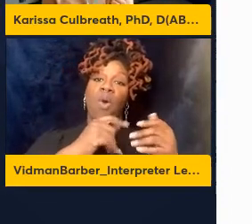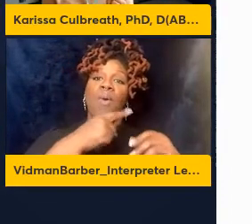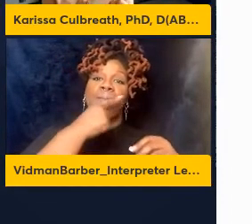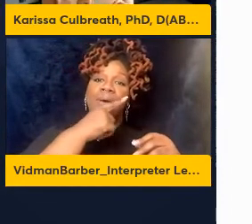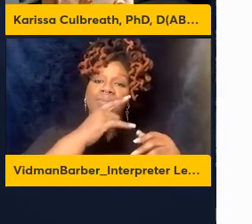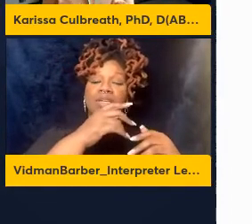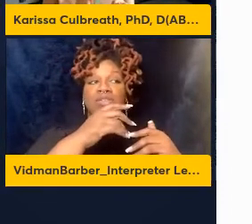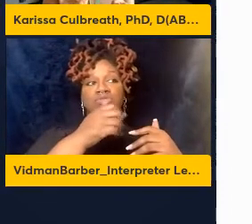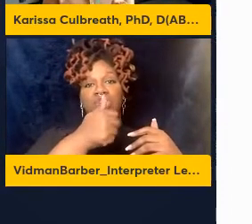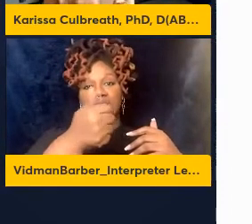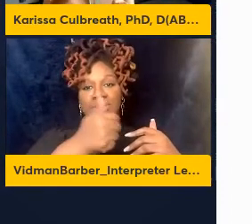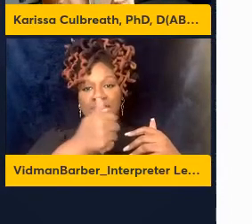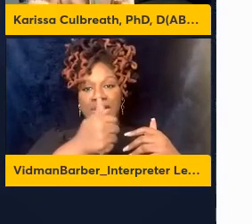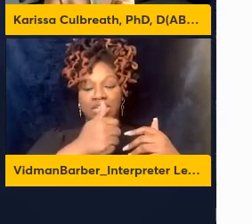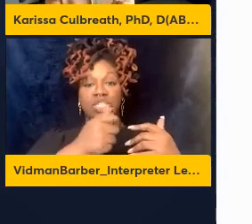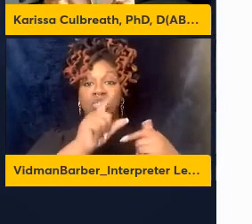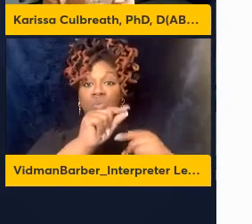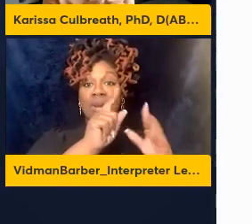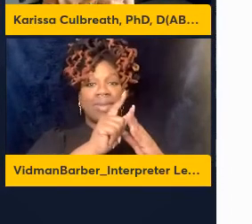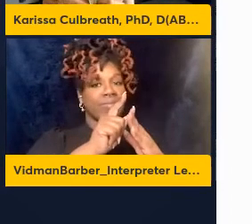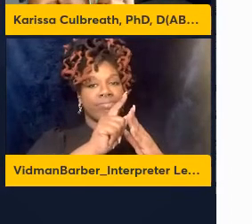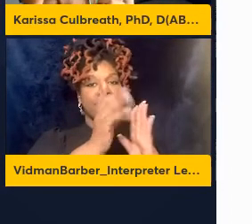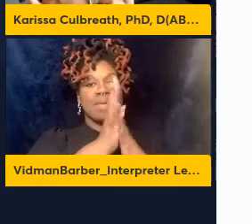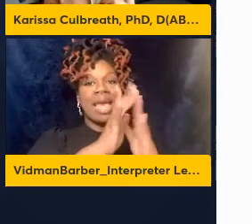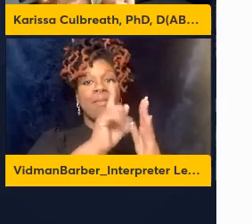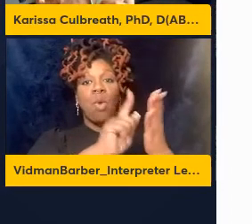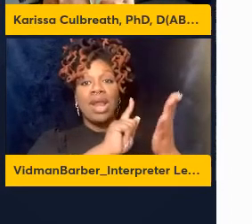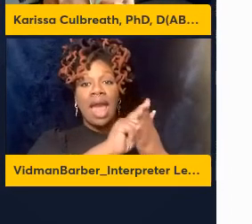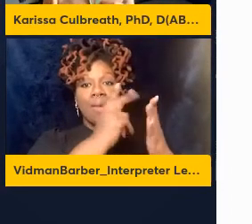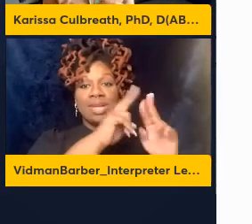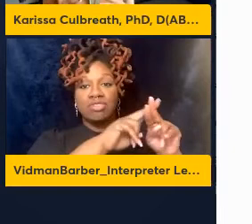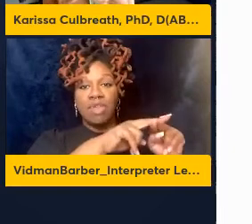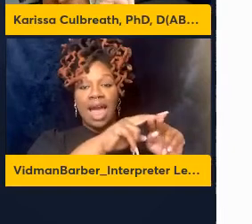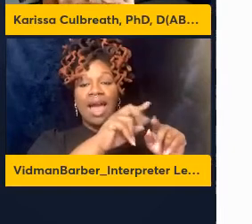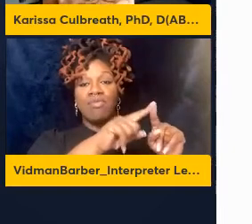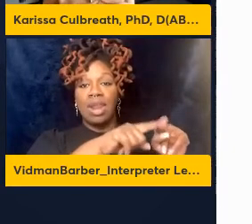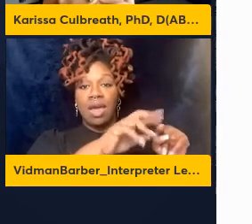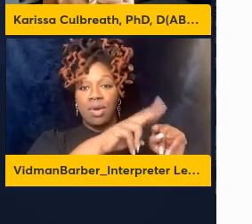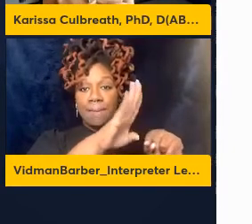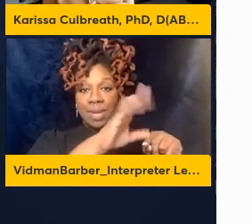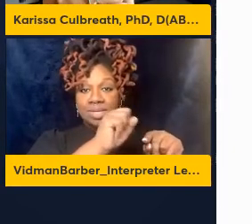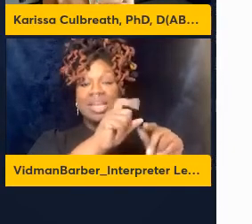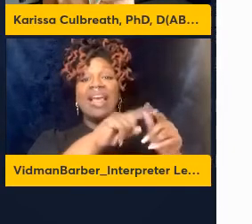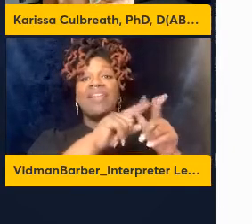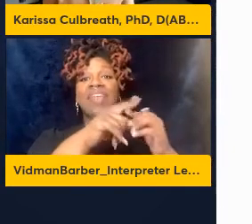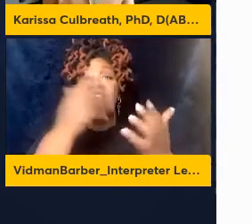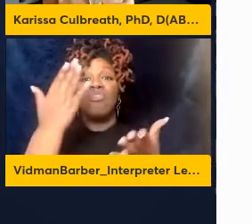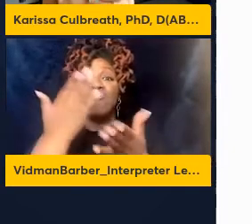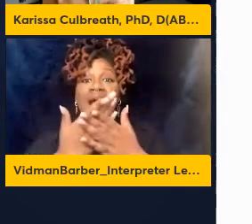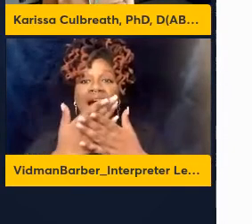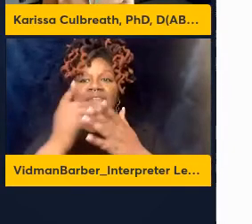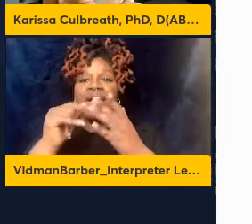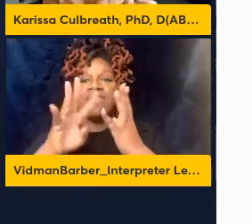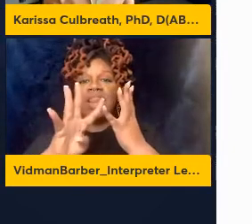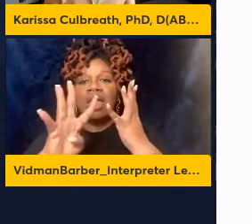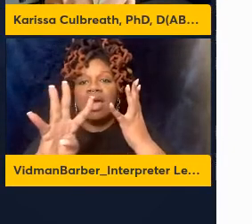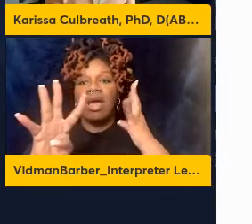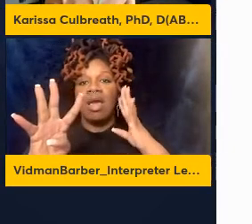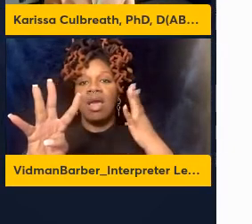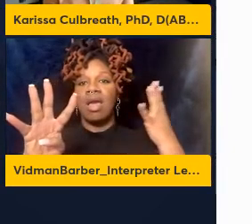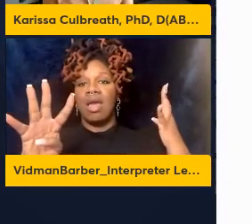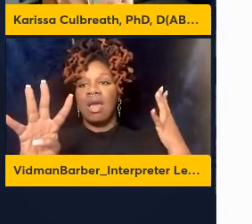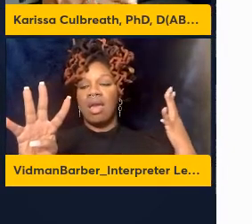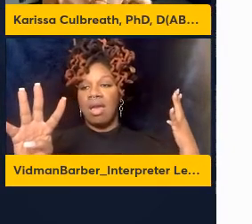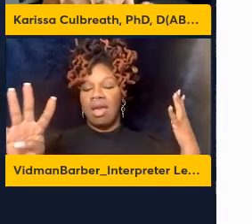an hour, and then they were having to wait in even longer lines, when we have communities that may have